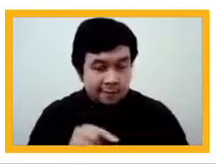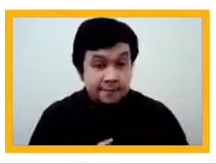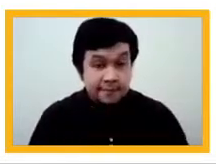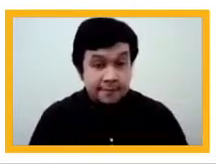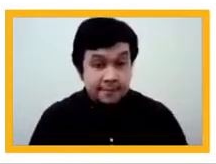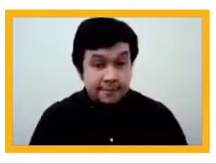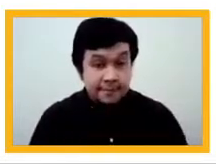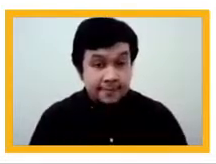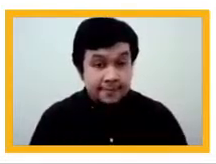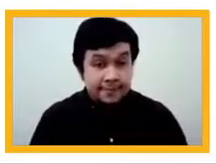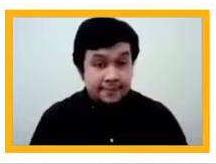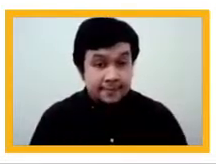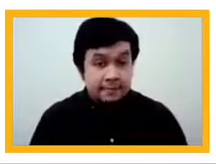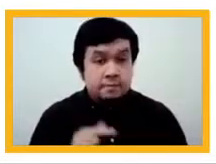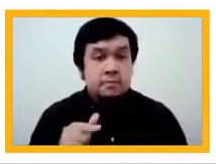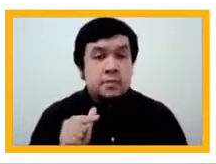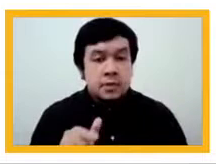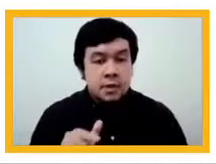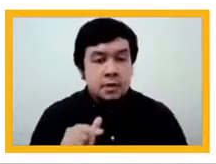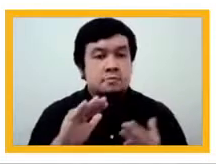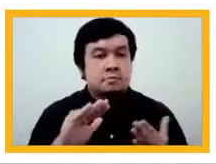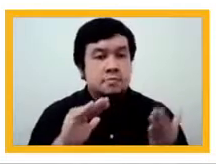away from mass protest.